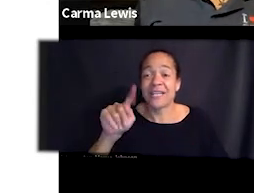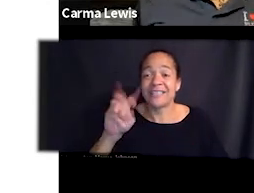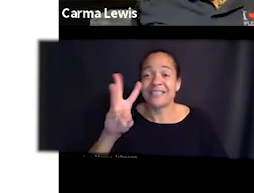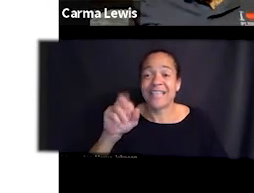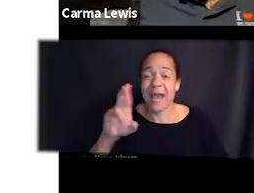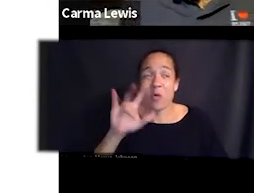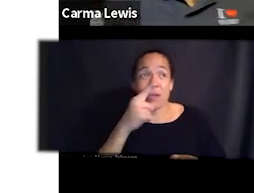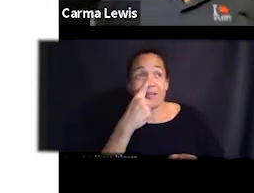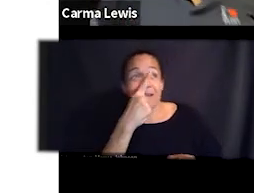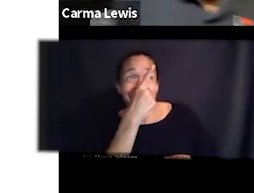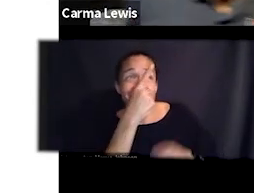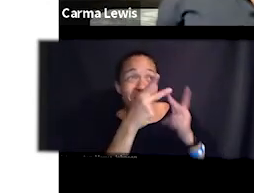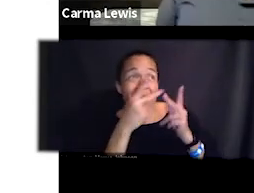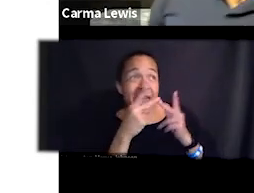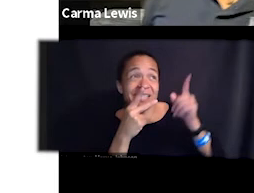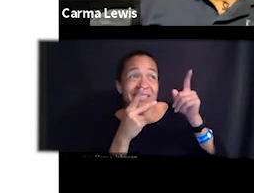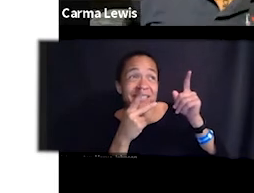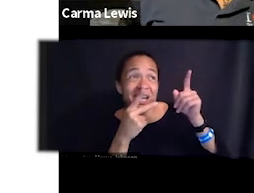to us. And